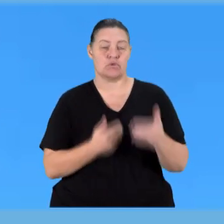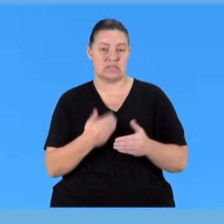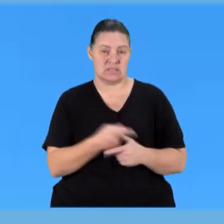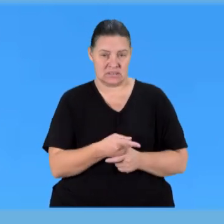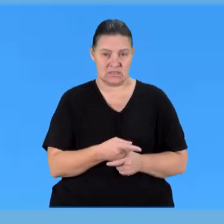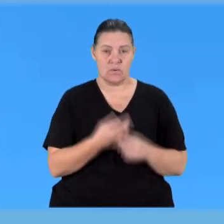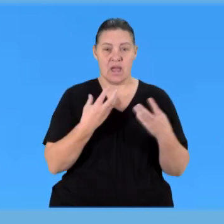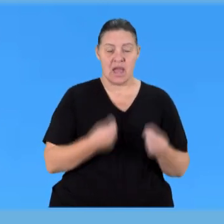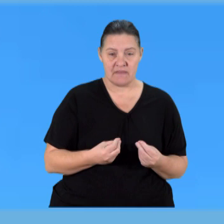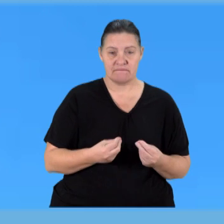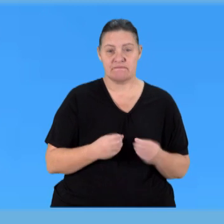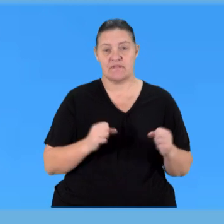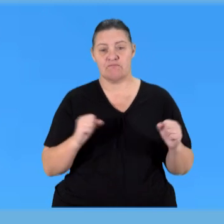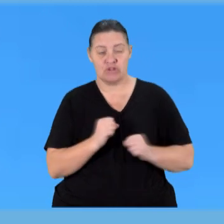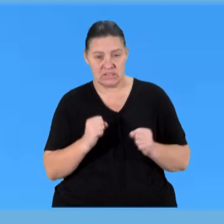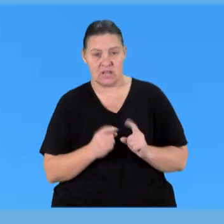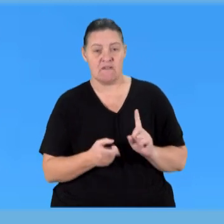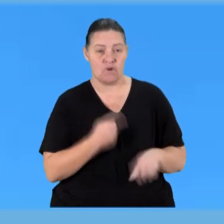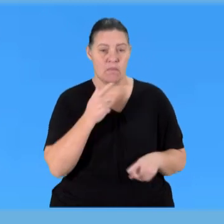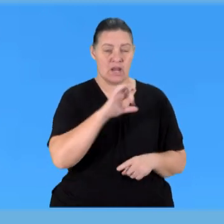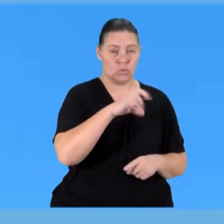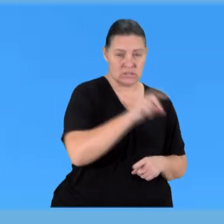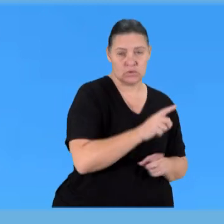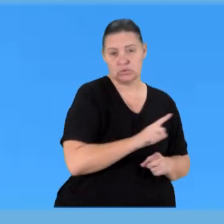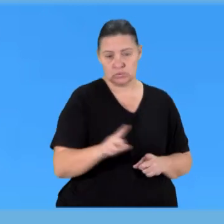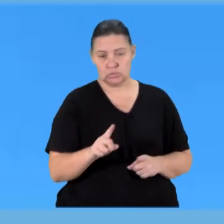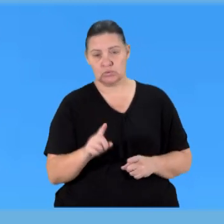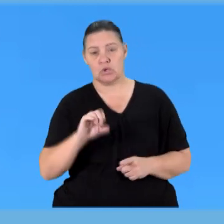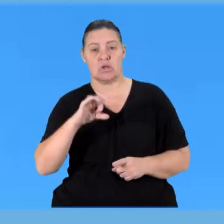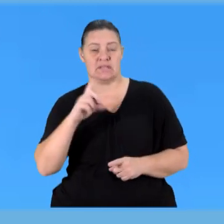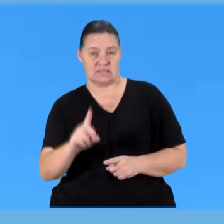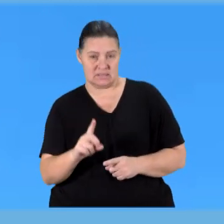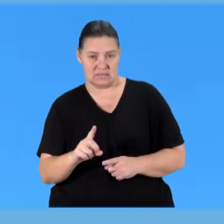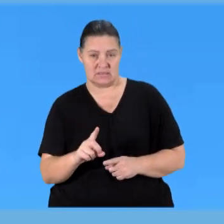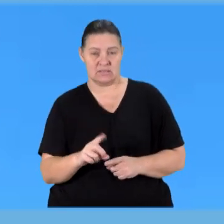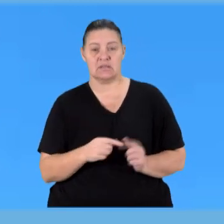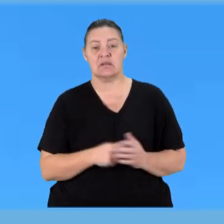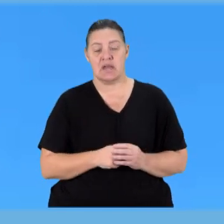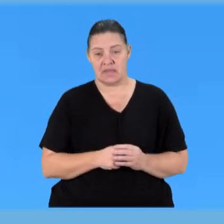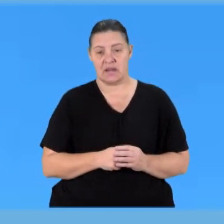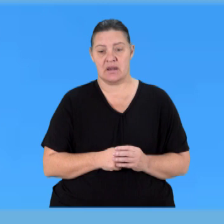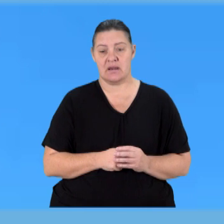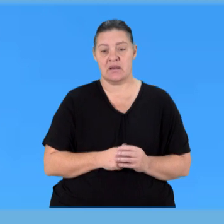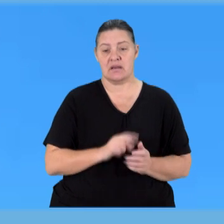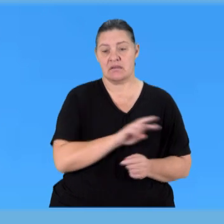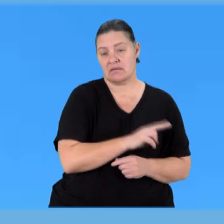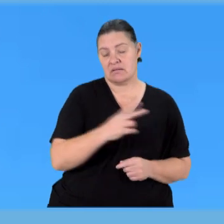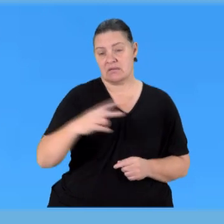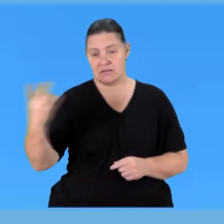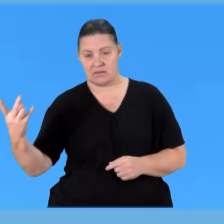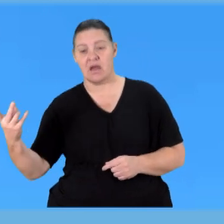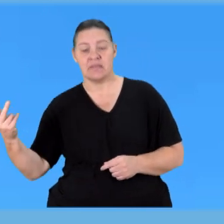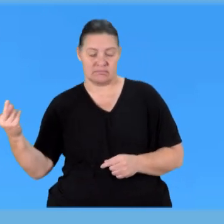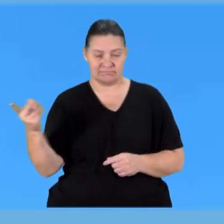So these are our processes. We have our freezing that is going from liquid into a solid, condensation that is going from a